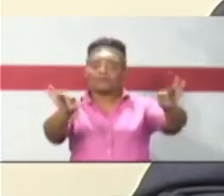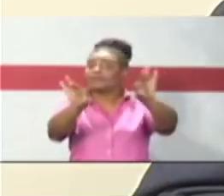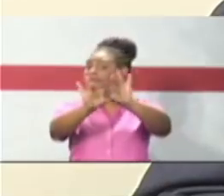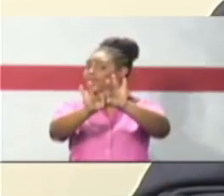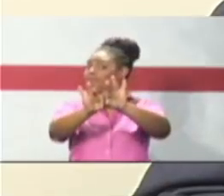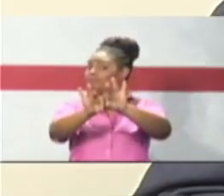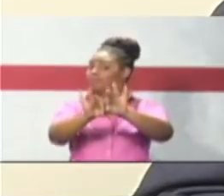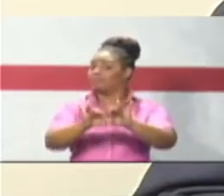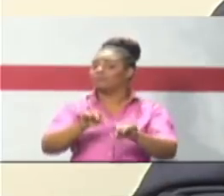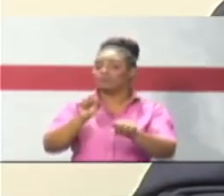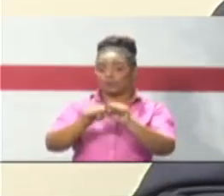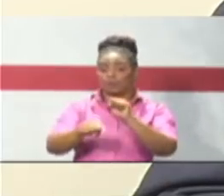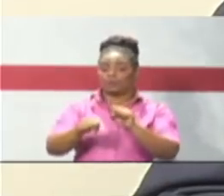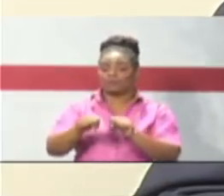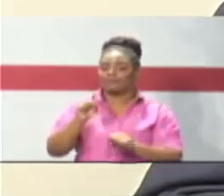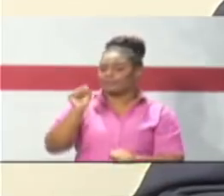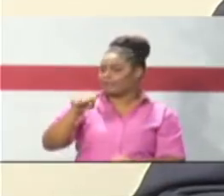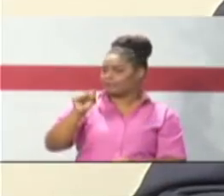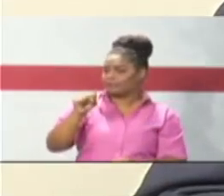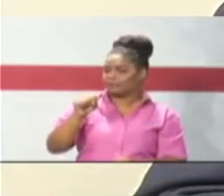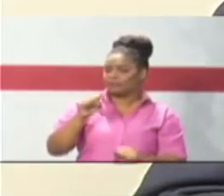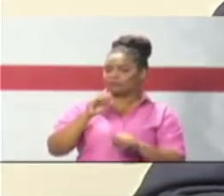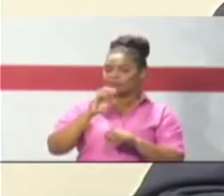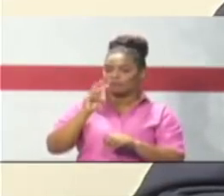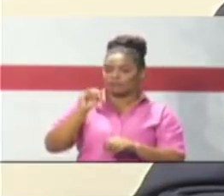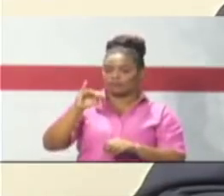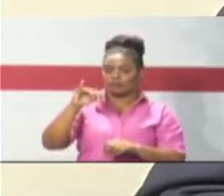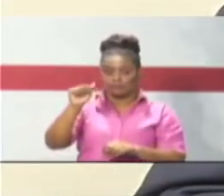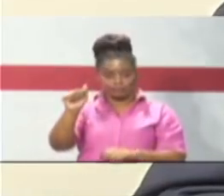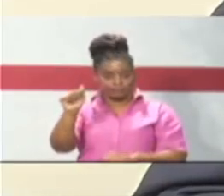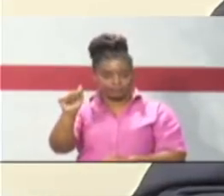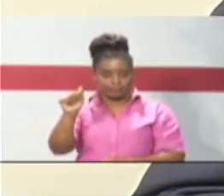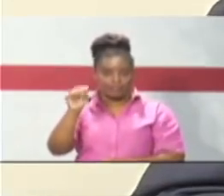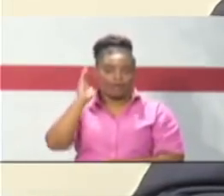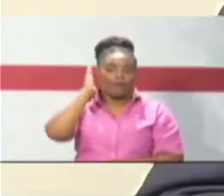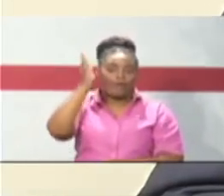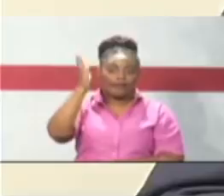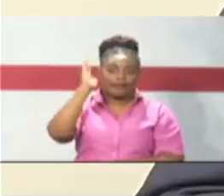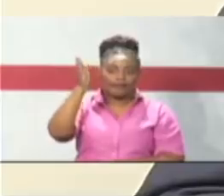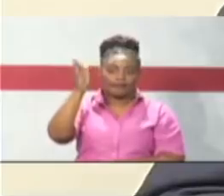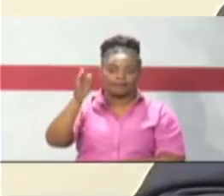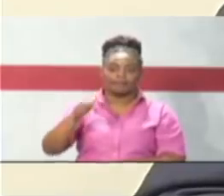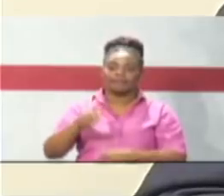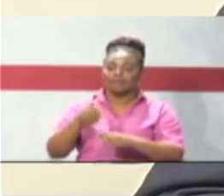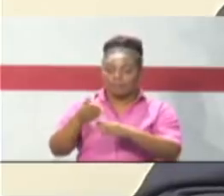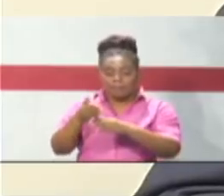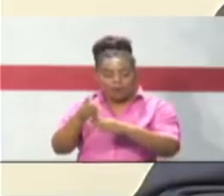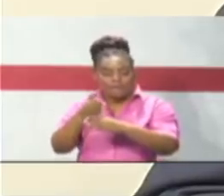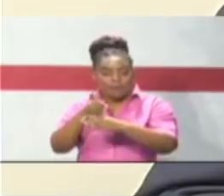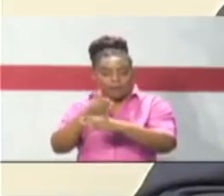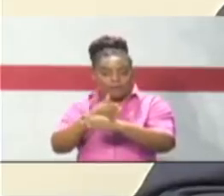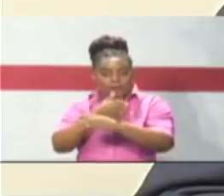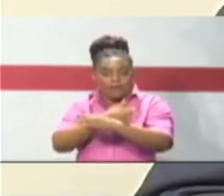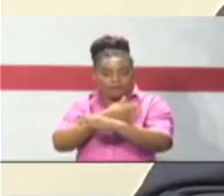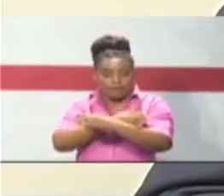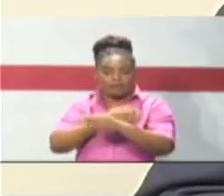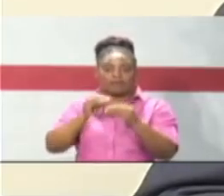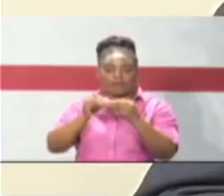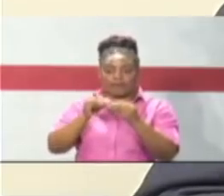the social media platforms. We'll be stepping up later, I believe this week. I think Candice was talking to me about that